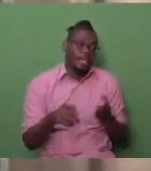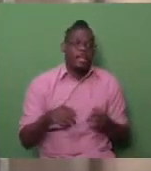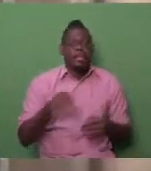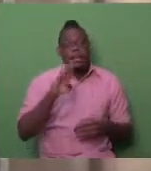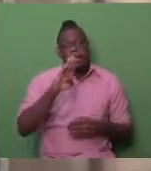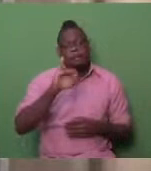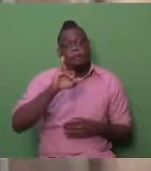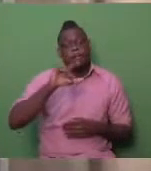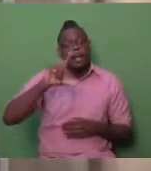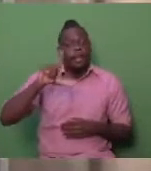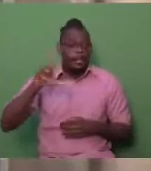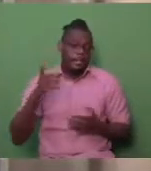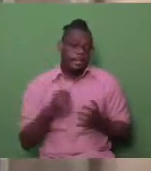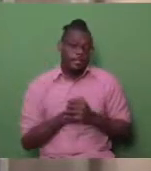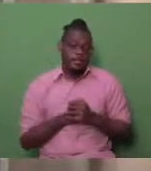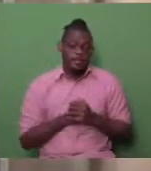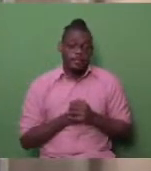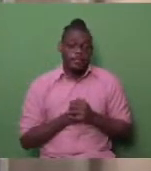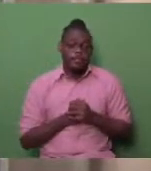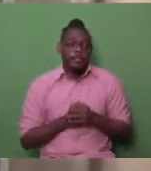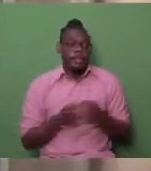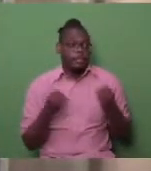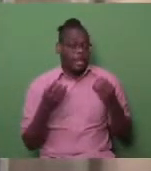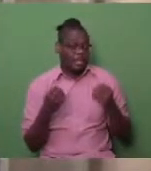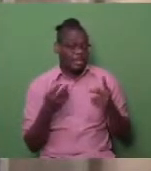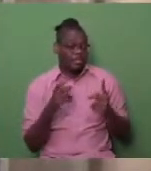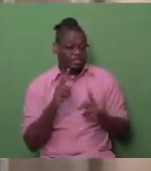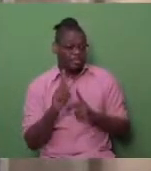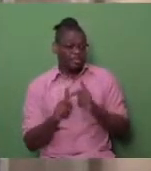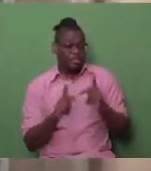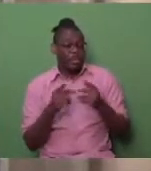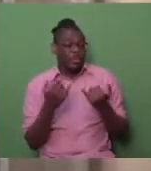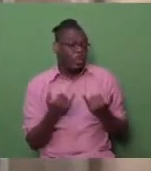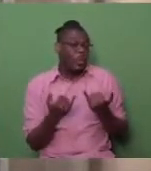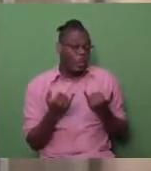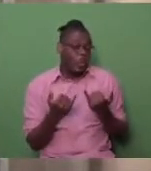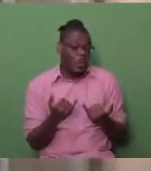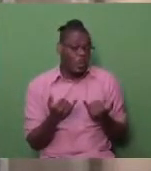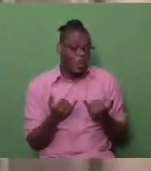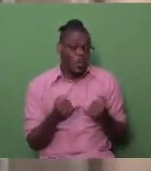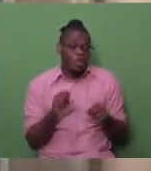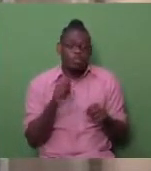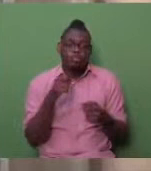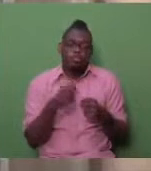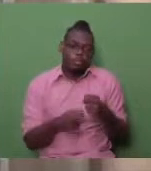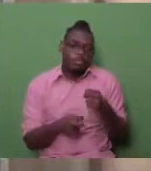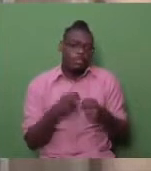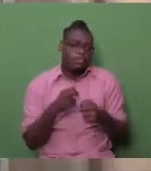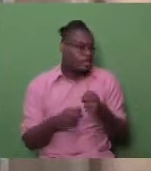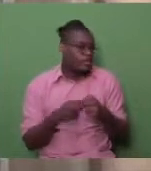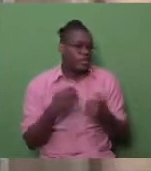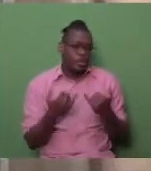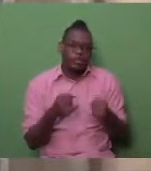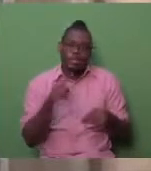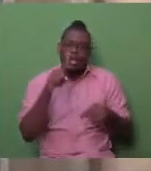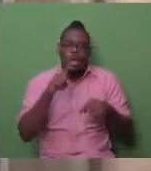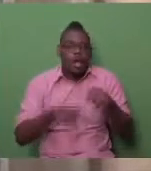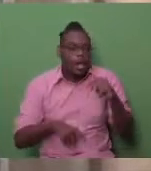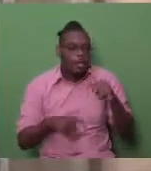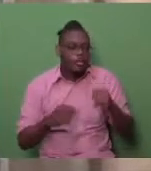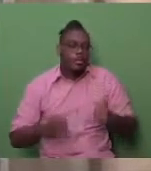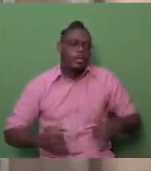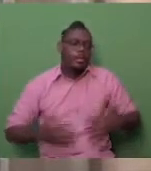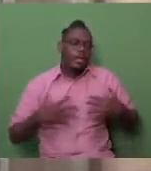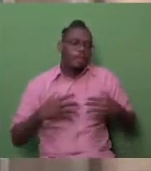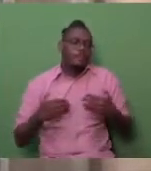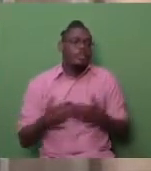many of them are now come to fall over the $300 bracket based on the new prices. The minister